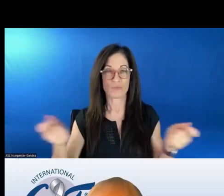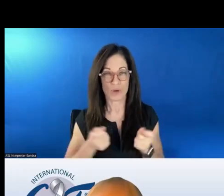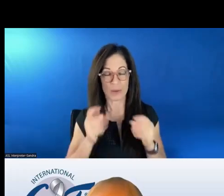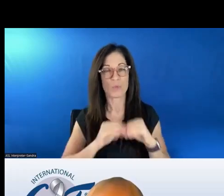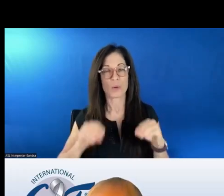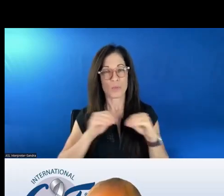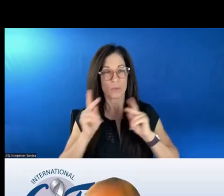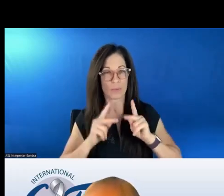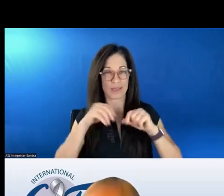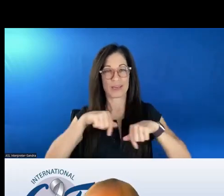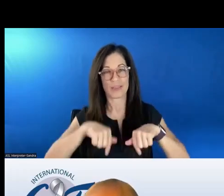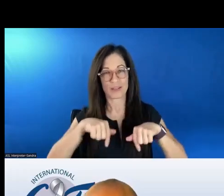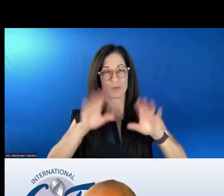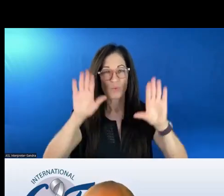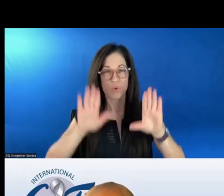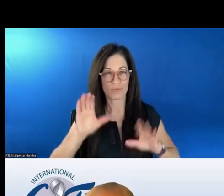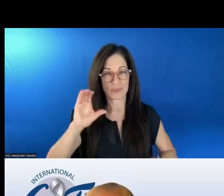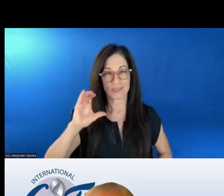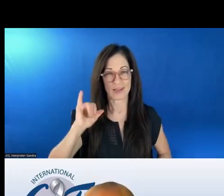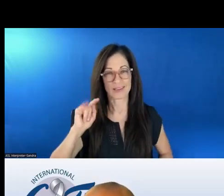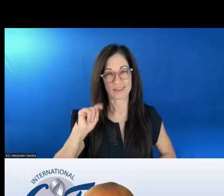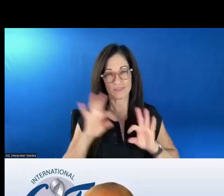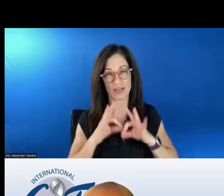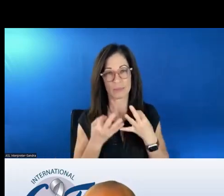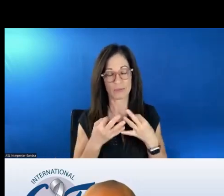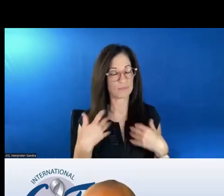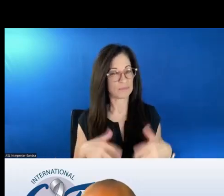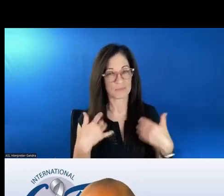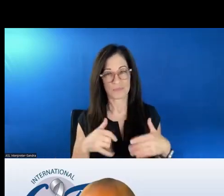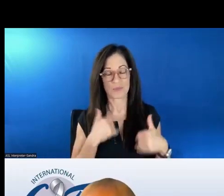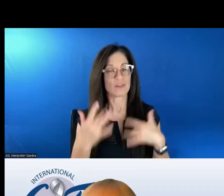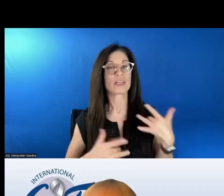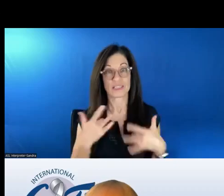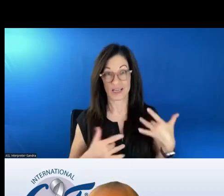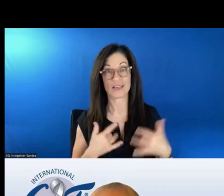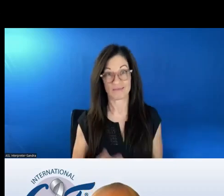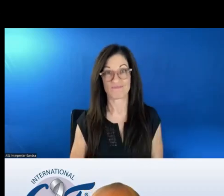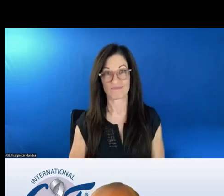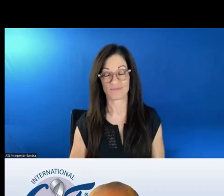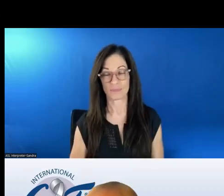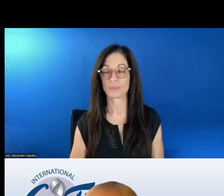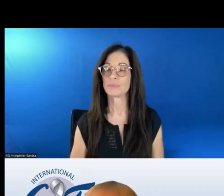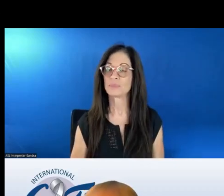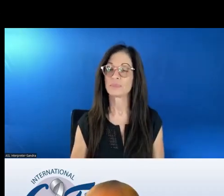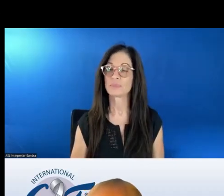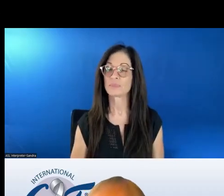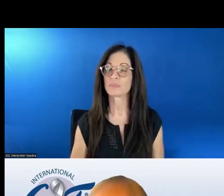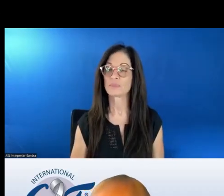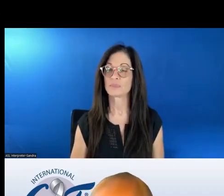people into this wonderful CIT family has just been very, very exciting. As I was thinking